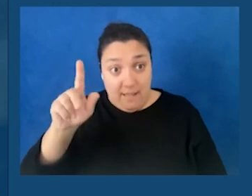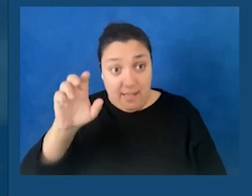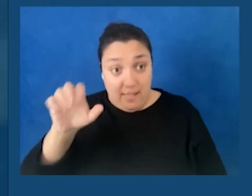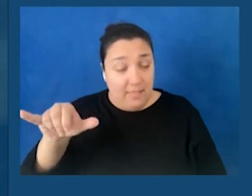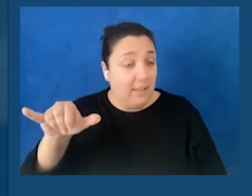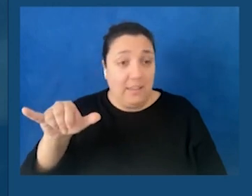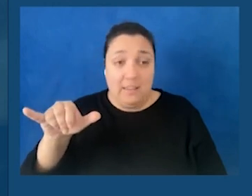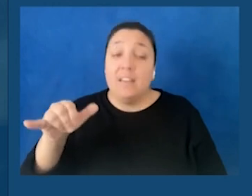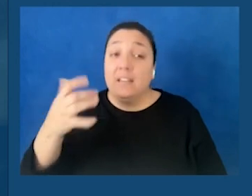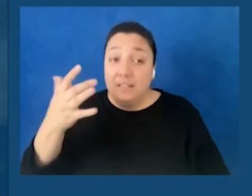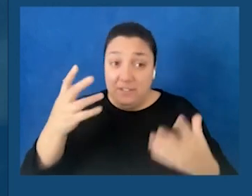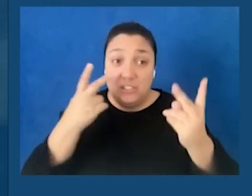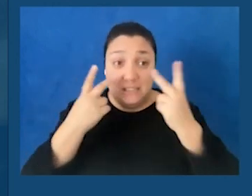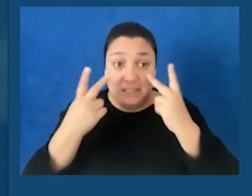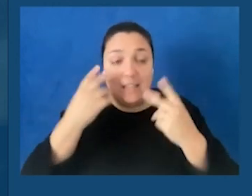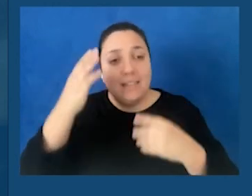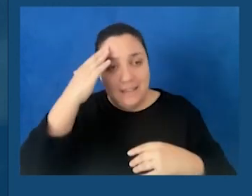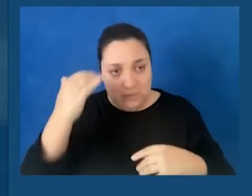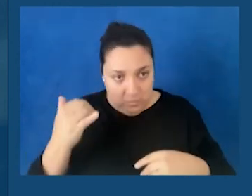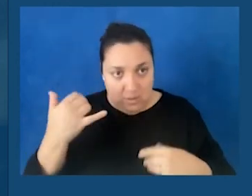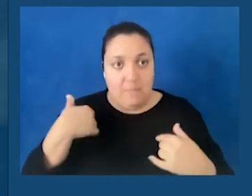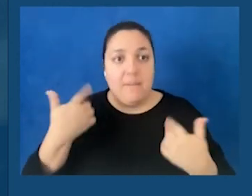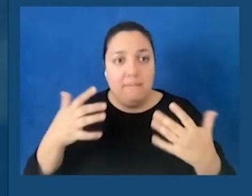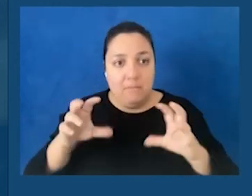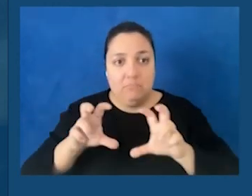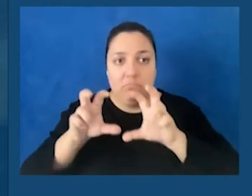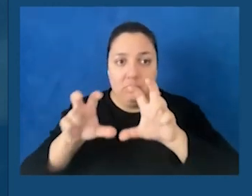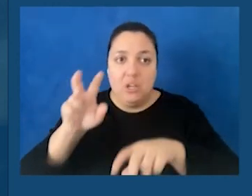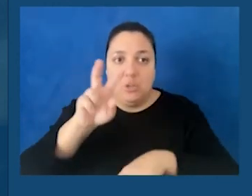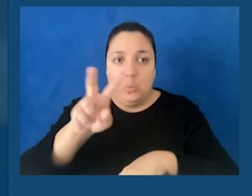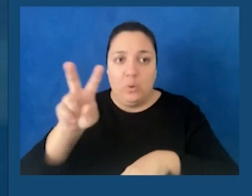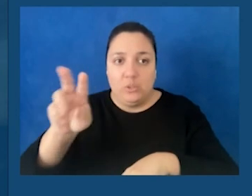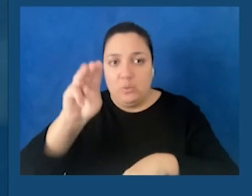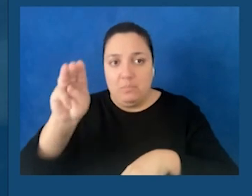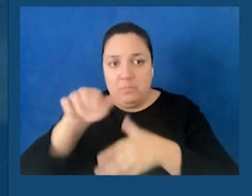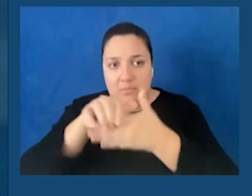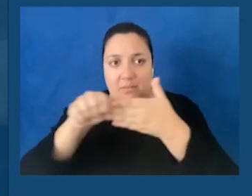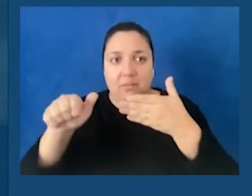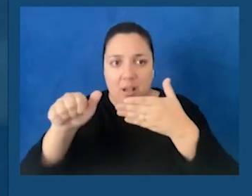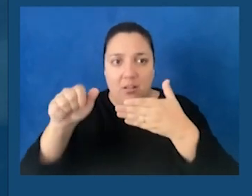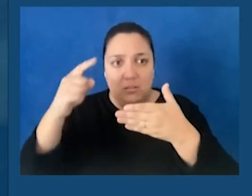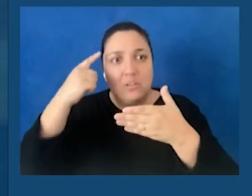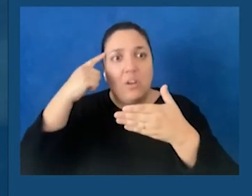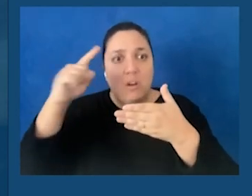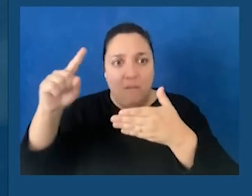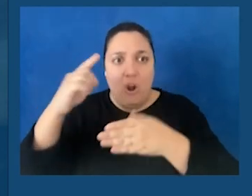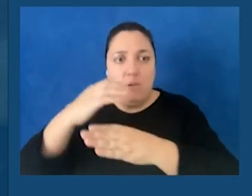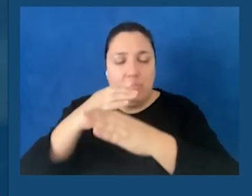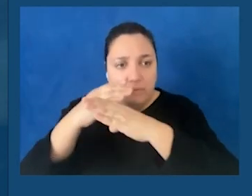right here in the Mohawk Valley to help with addiction treatment, recovery, prevention, and harm reduction.